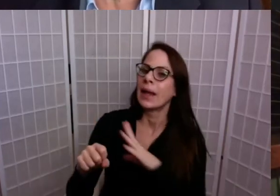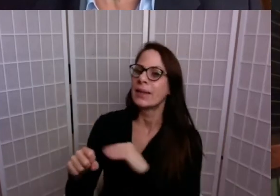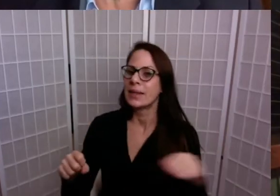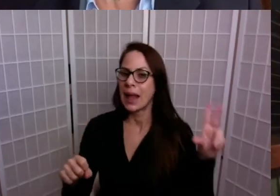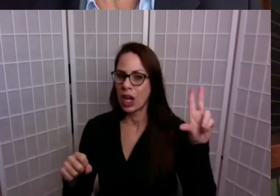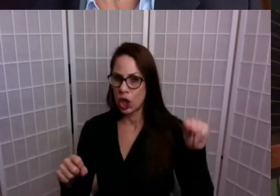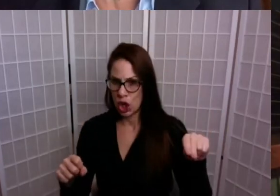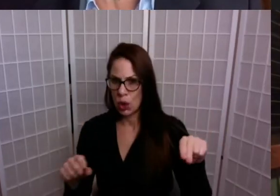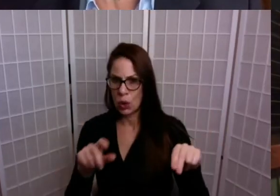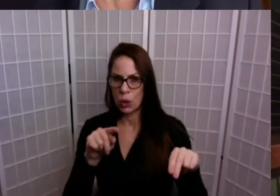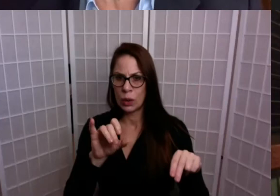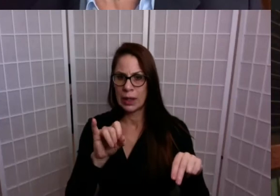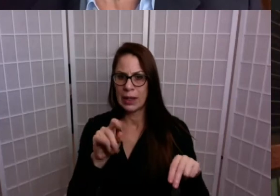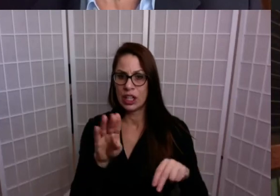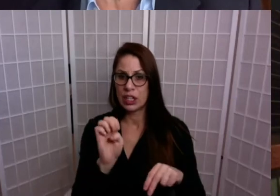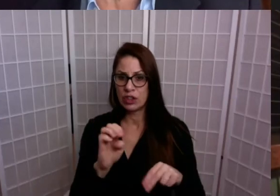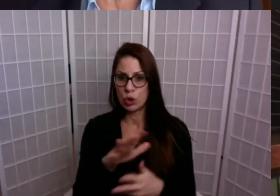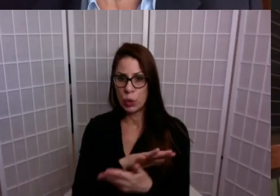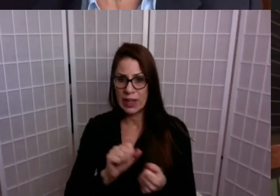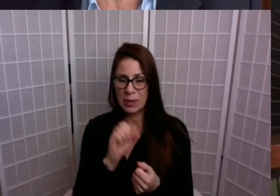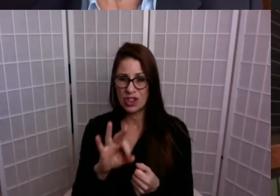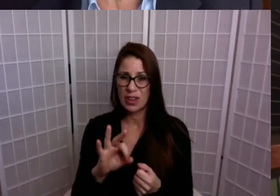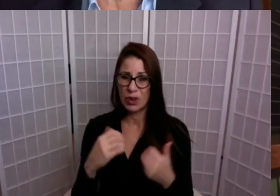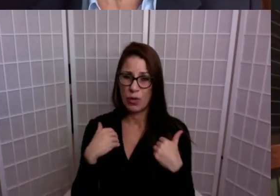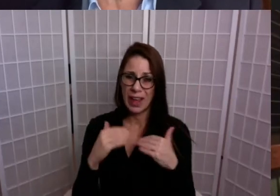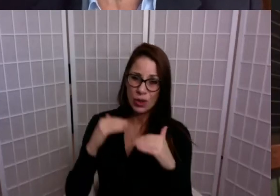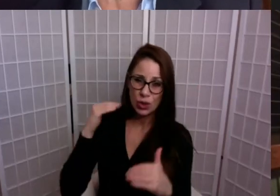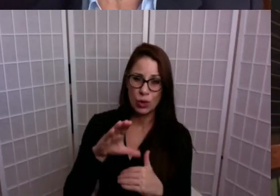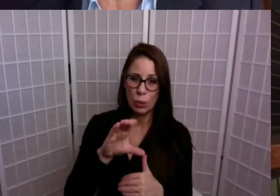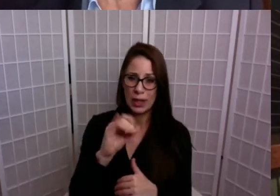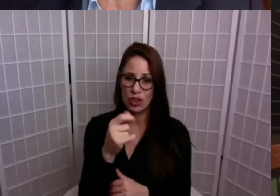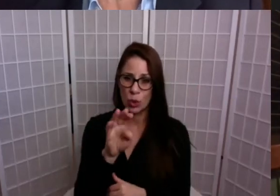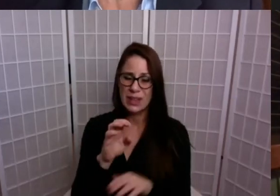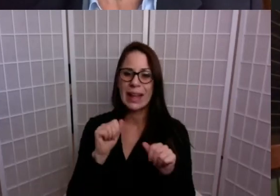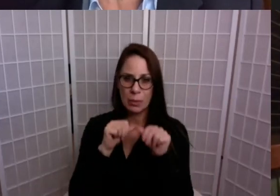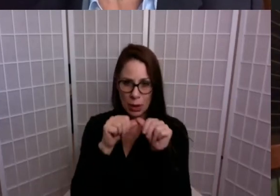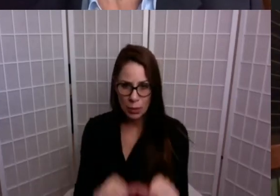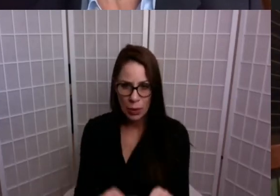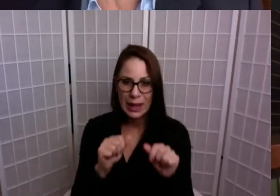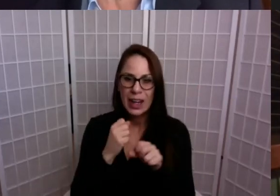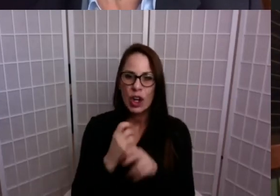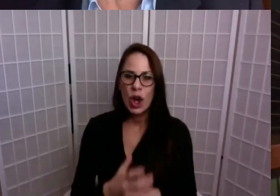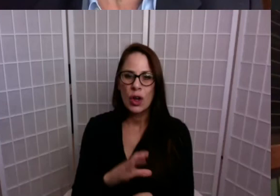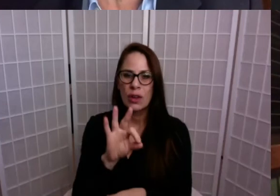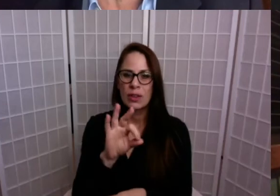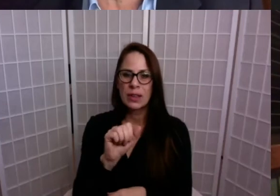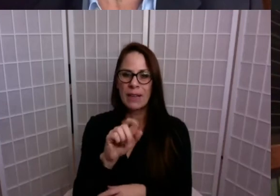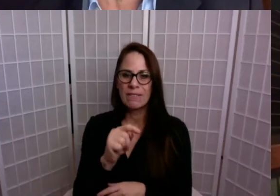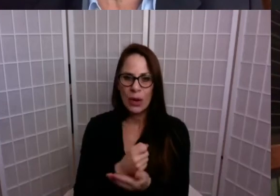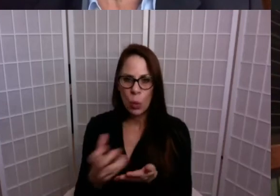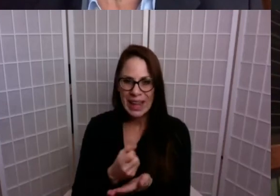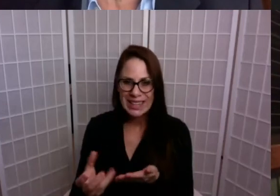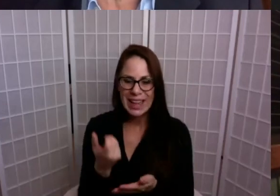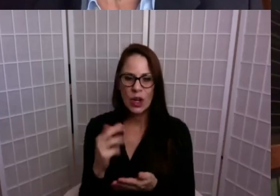So, tissue damage, if you've had too much cortisone, can be permanent. It can cause things like fat wasting or